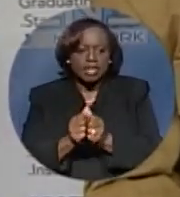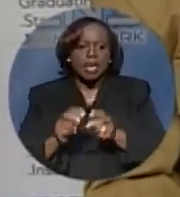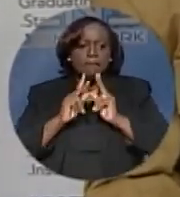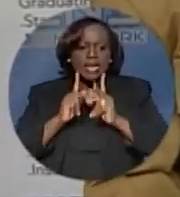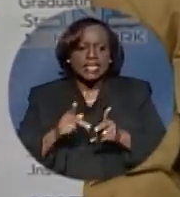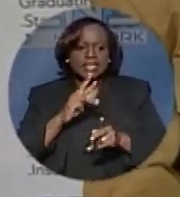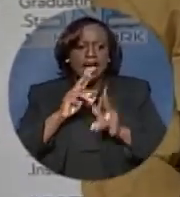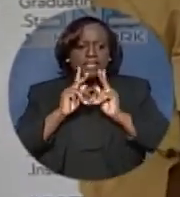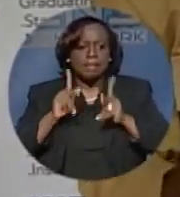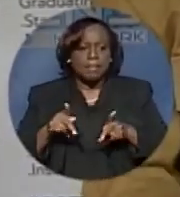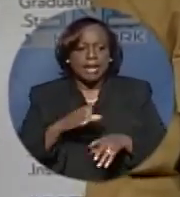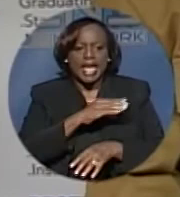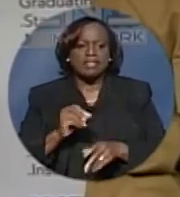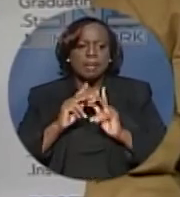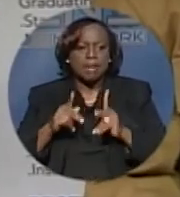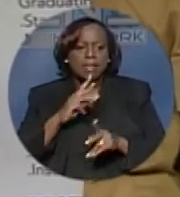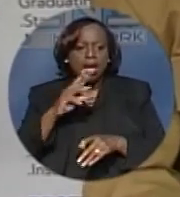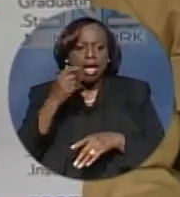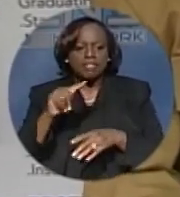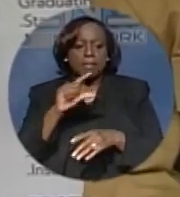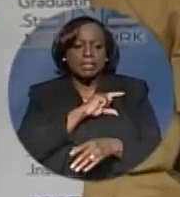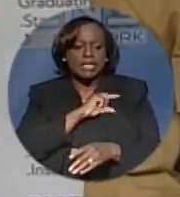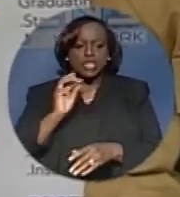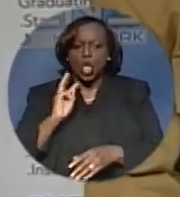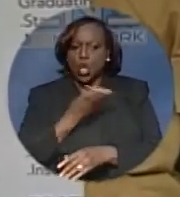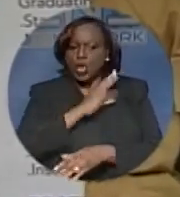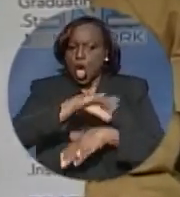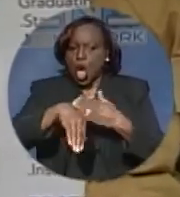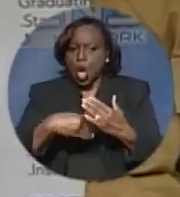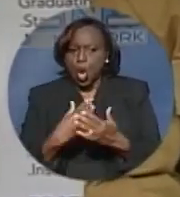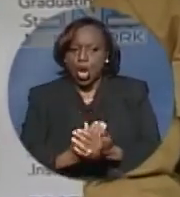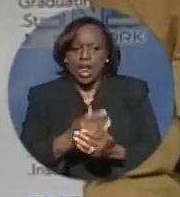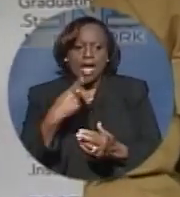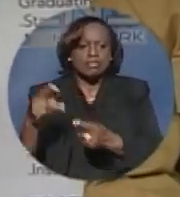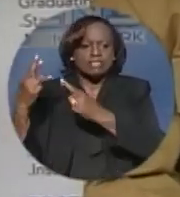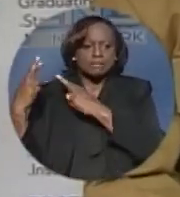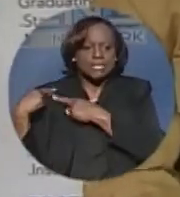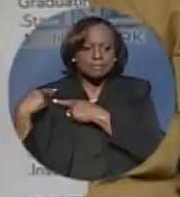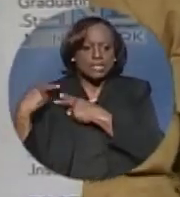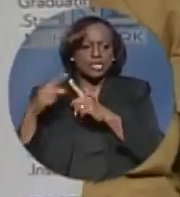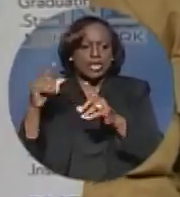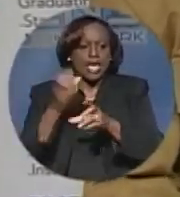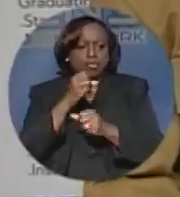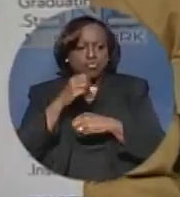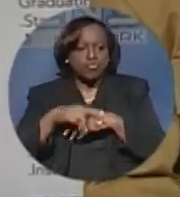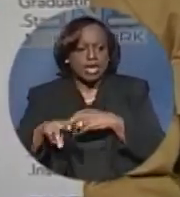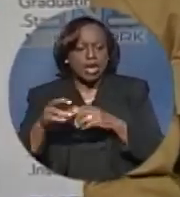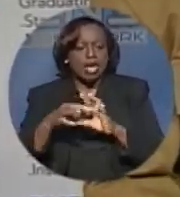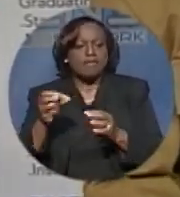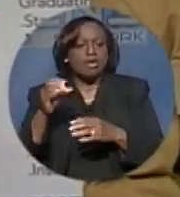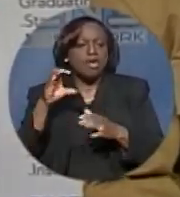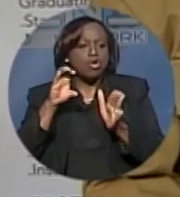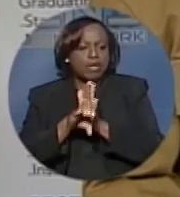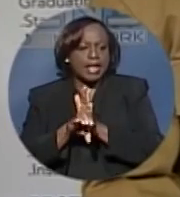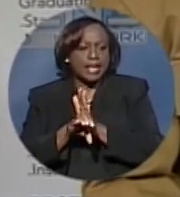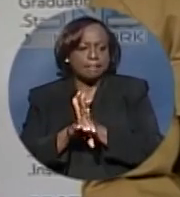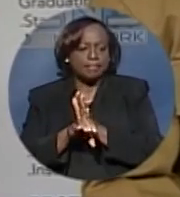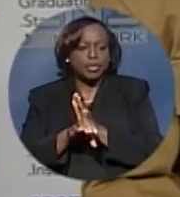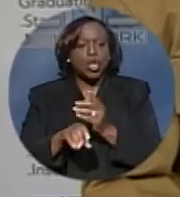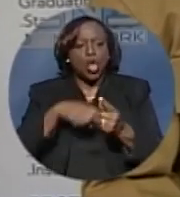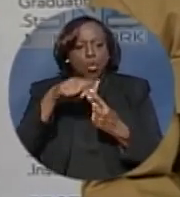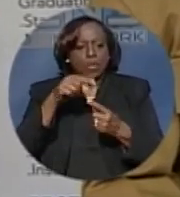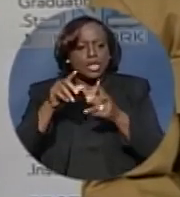the police. All of us have this responsibility to rid our streets of crime. In addition to, Carla, when we want to talk about the